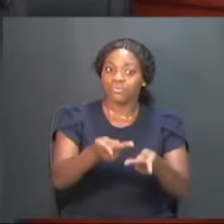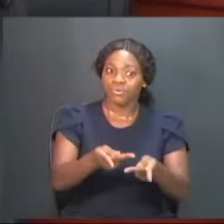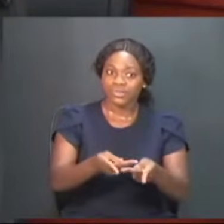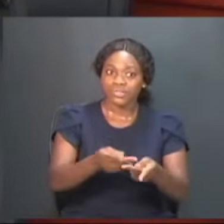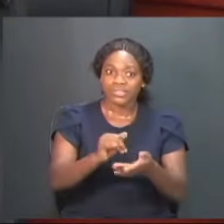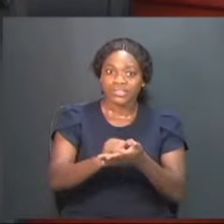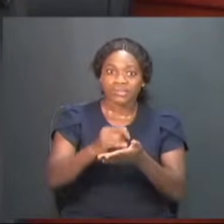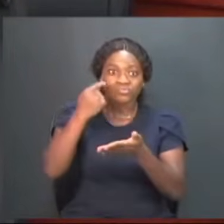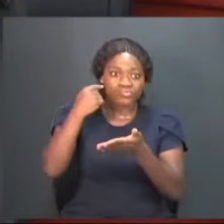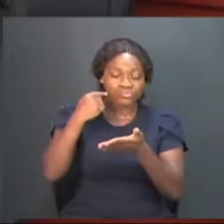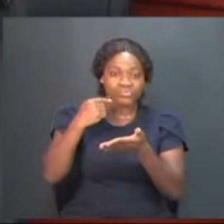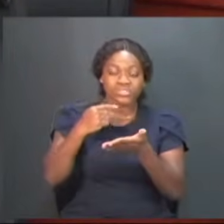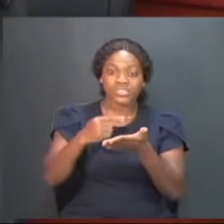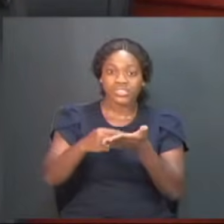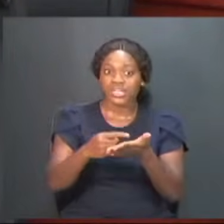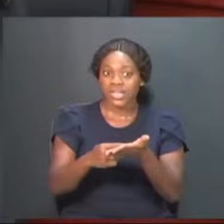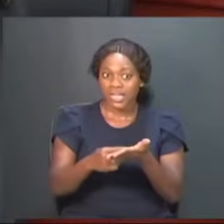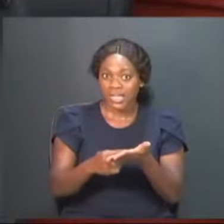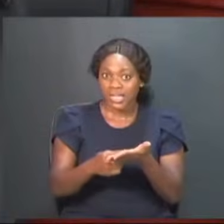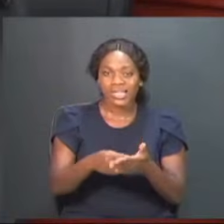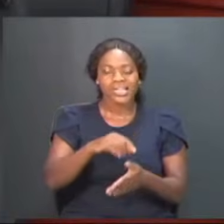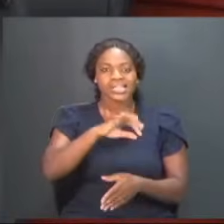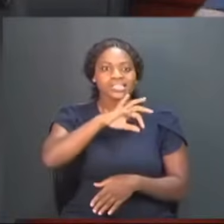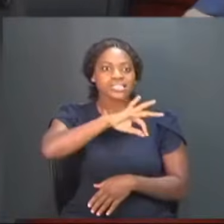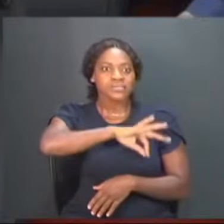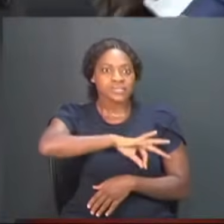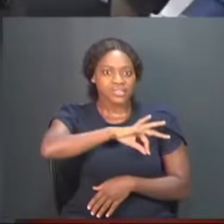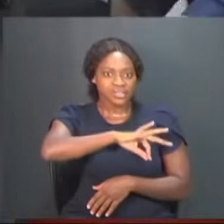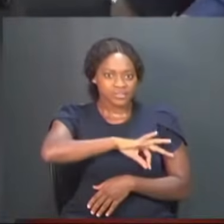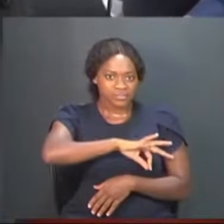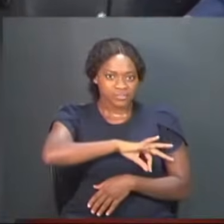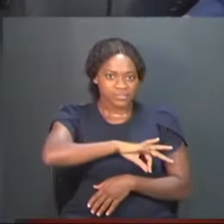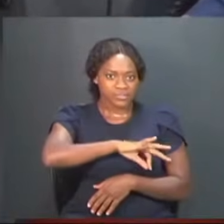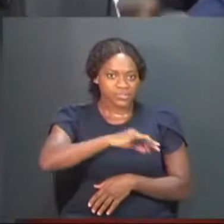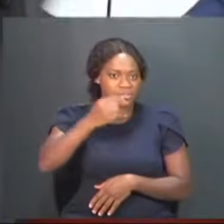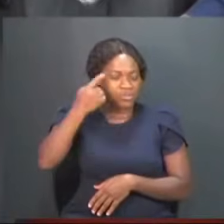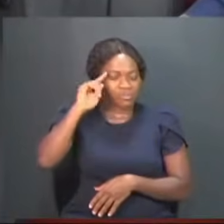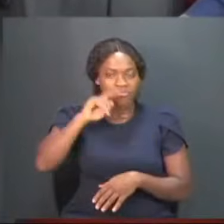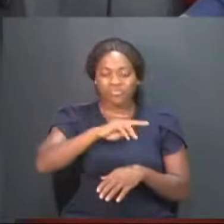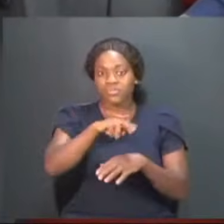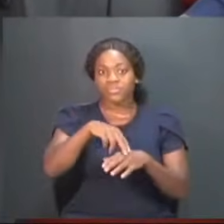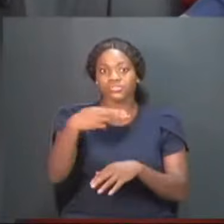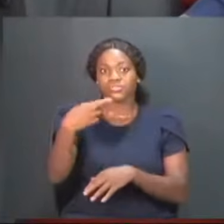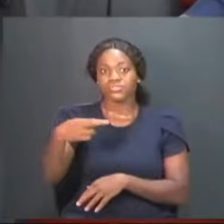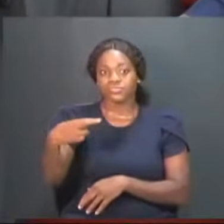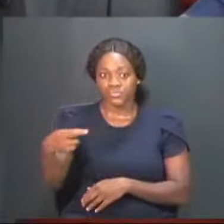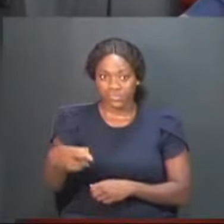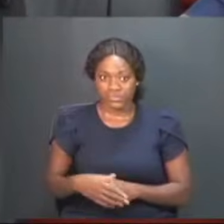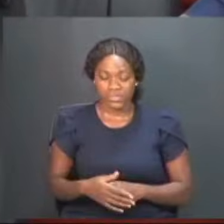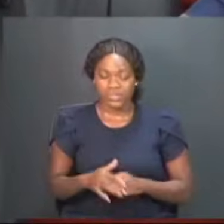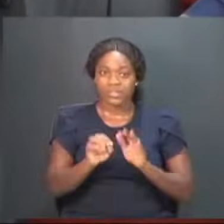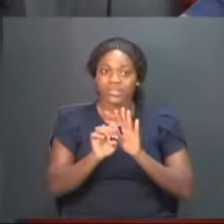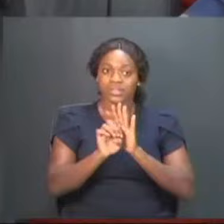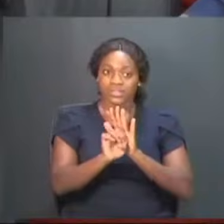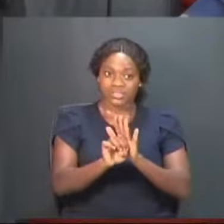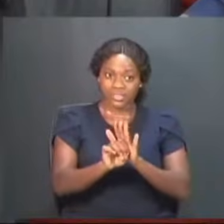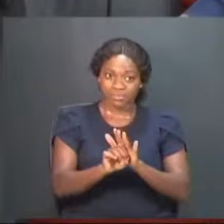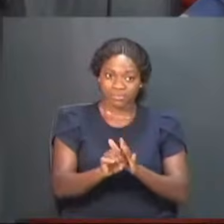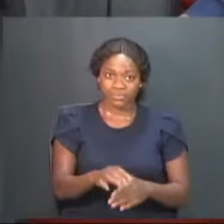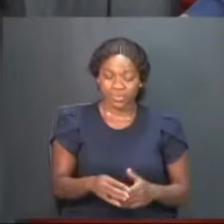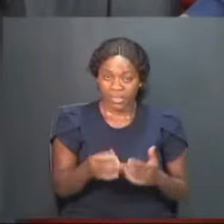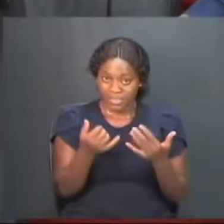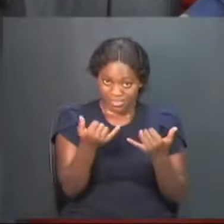review generally the royalties for our natural resources. For instance, as we